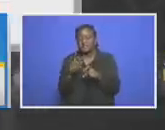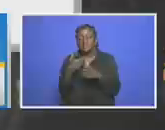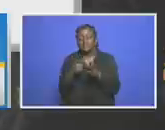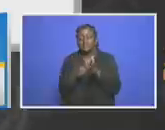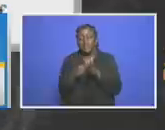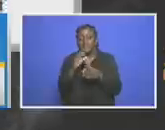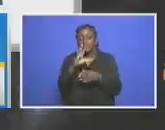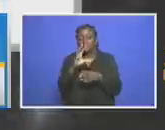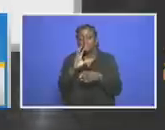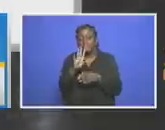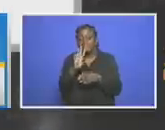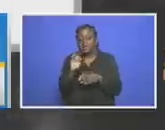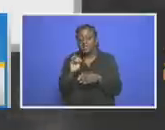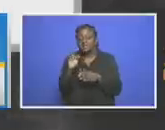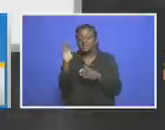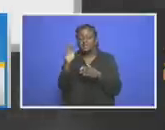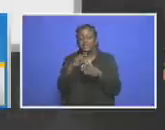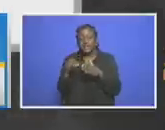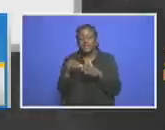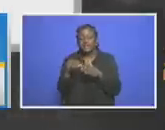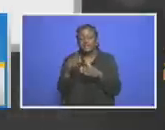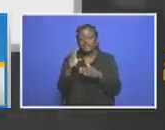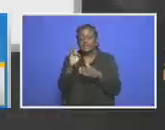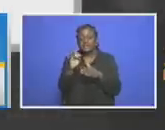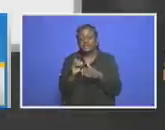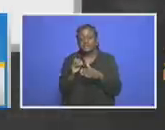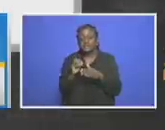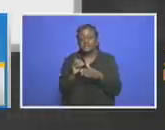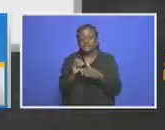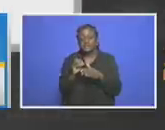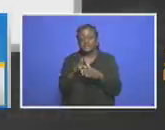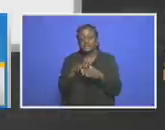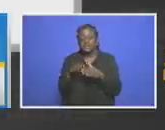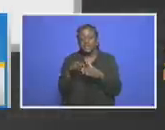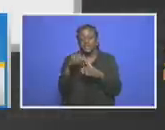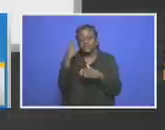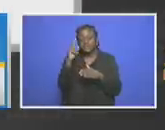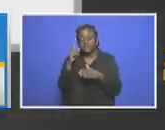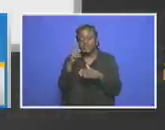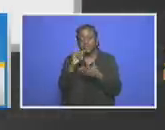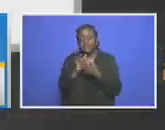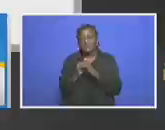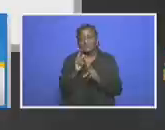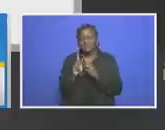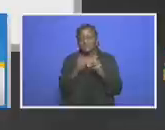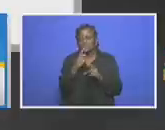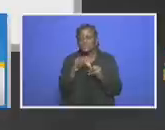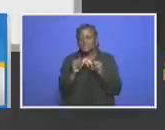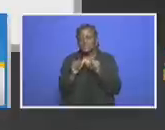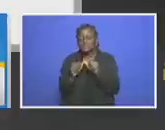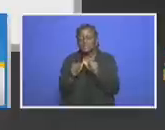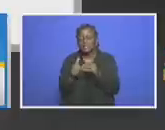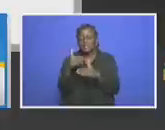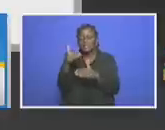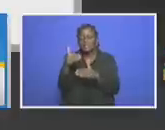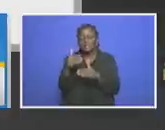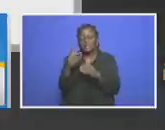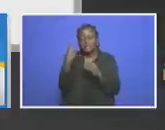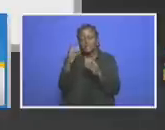of $60 will be imposed on those whose stay exceeds 5 days. Non-vaccinated visitors from the rest of the world will be